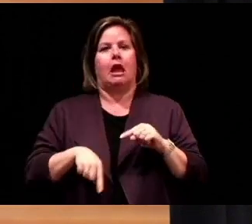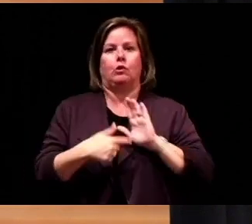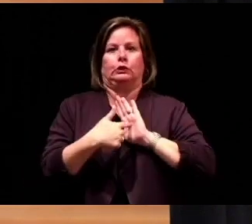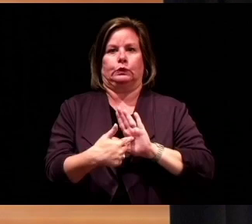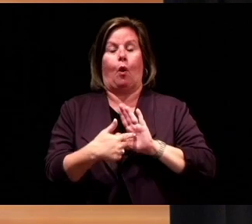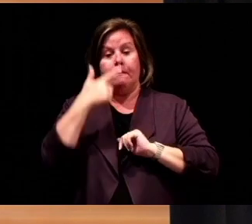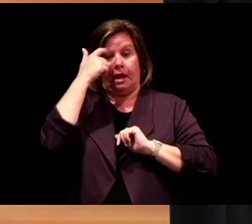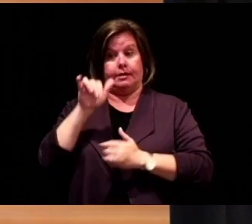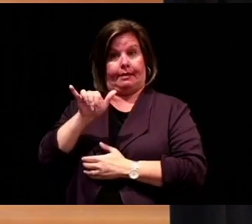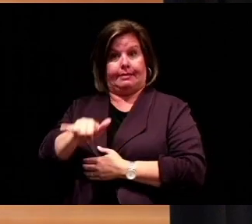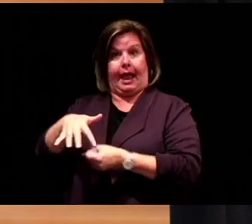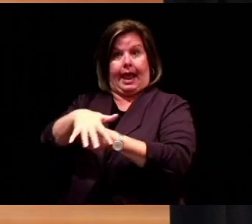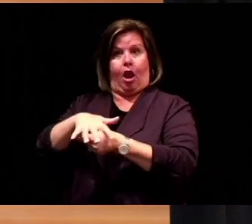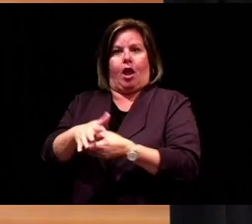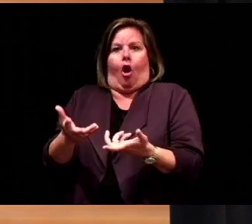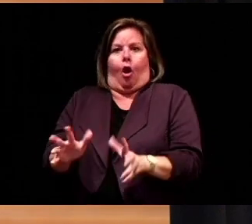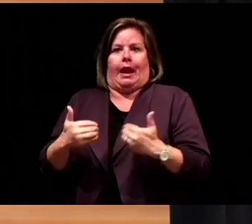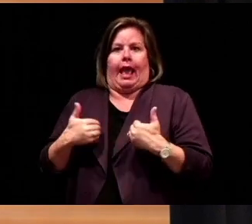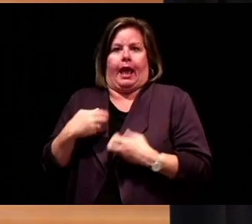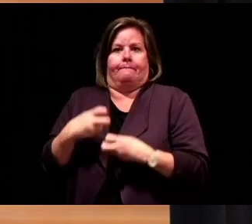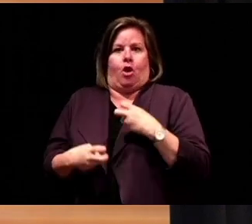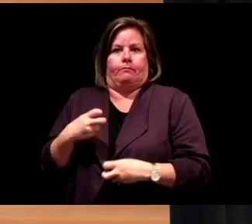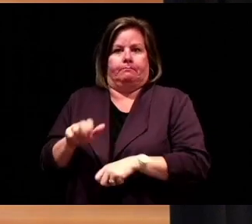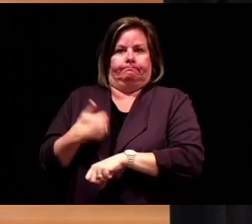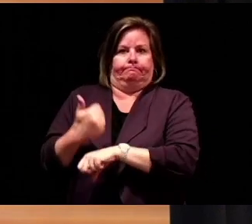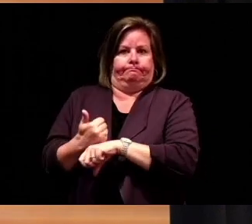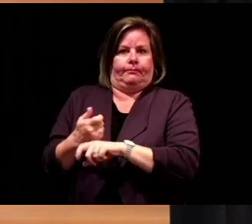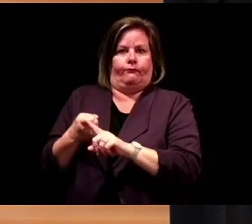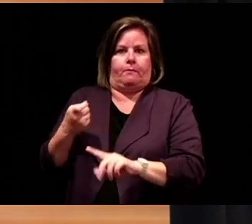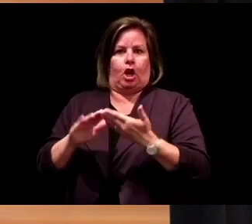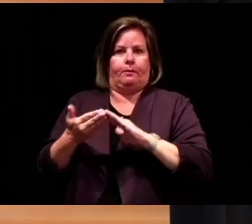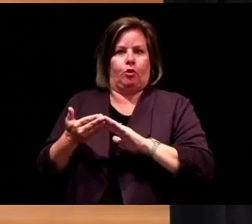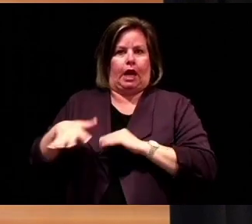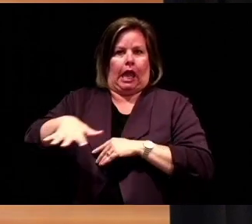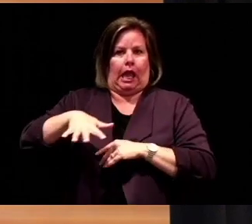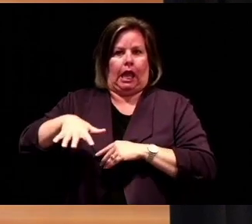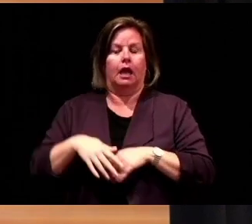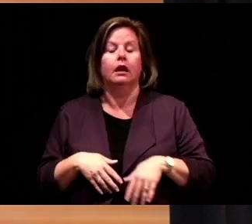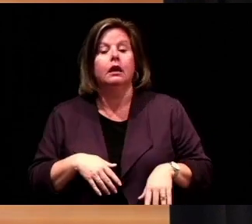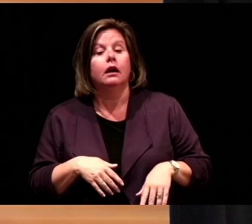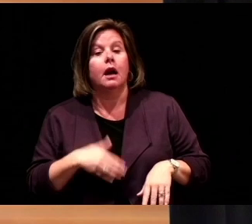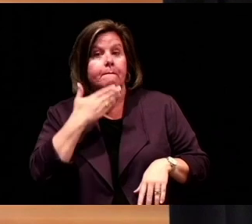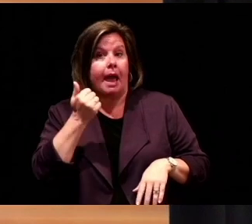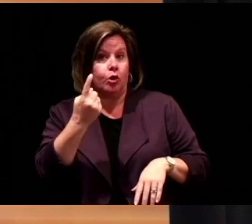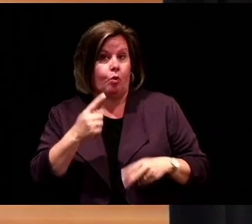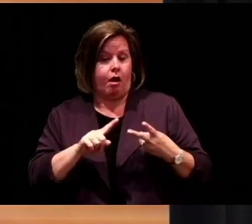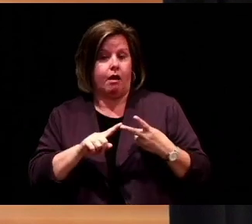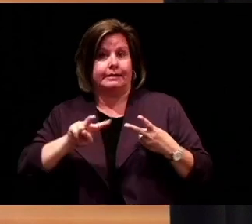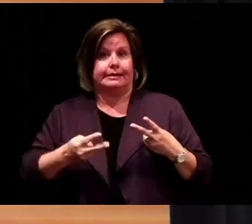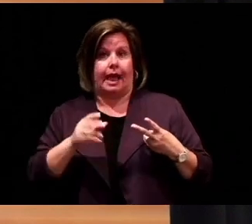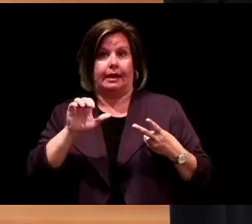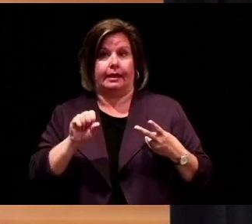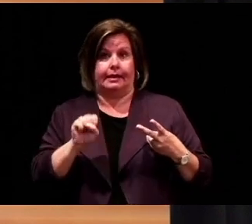must buttress it with research, reports, anything. If you just come up with the statistics, of course, they're probably not going to say that's enough. Sad